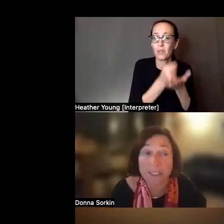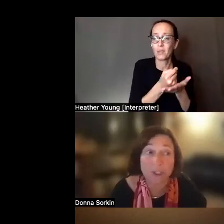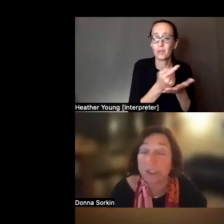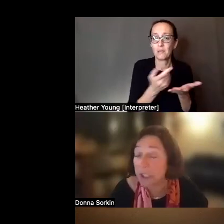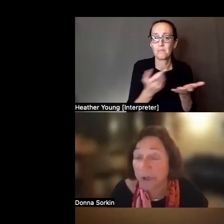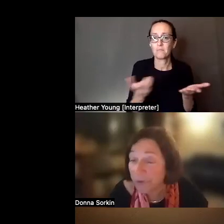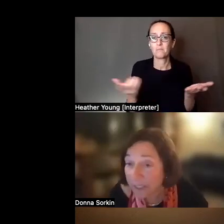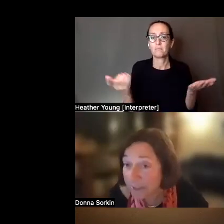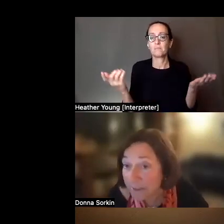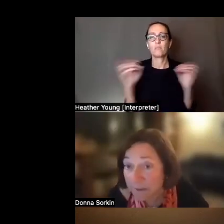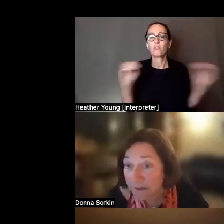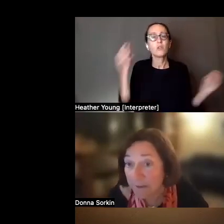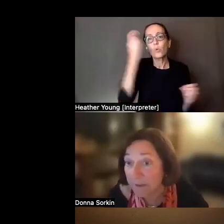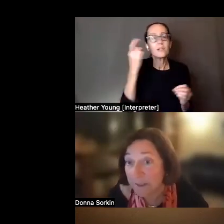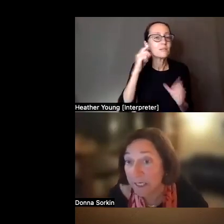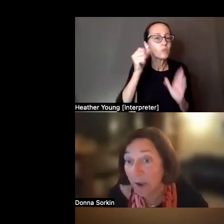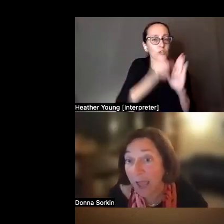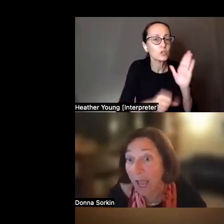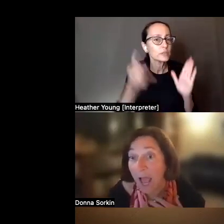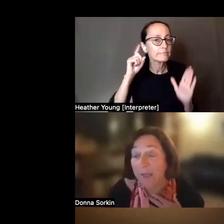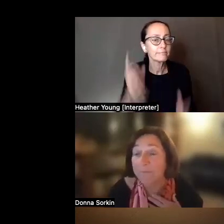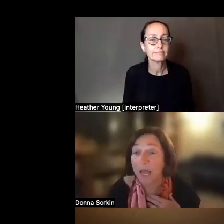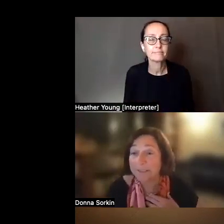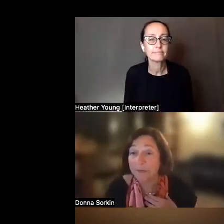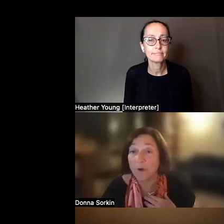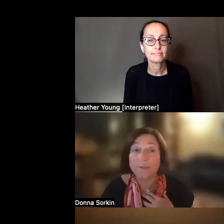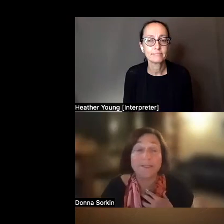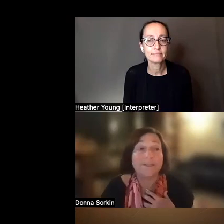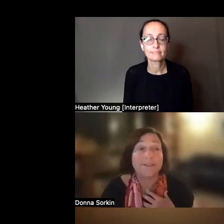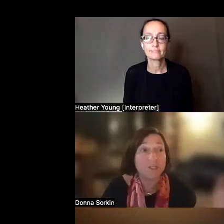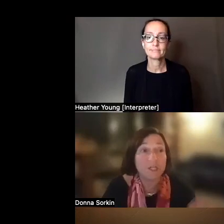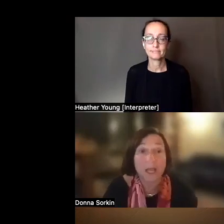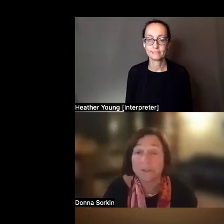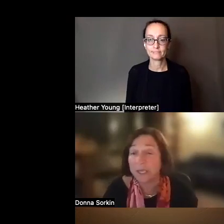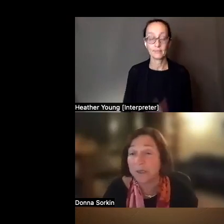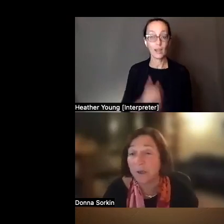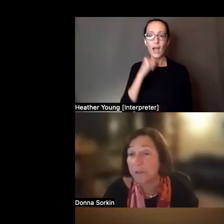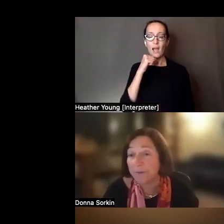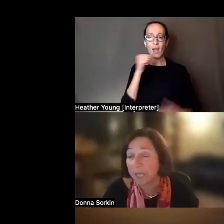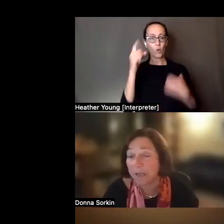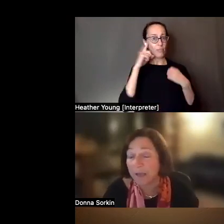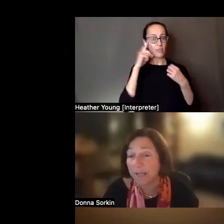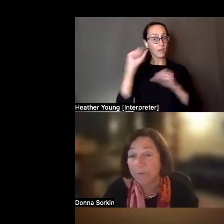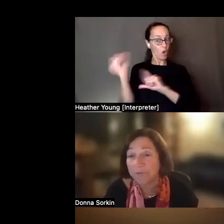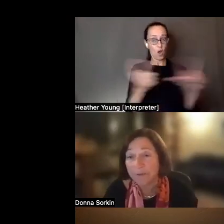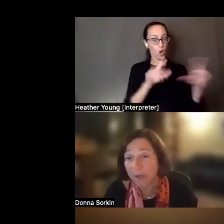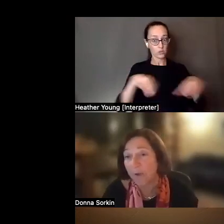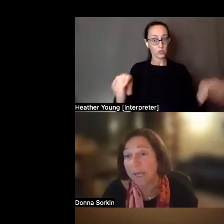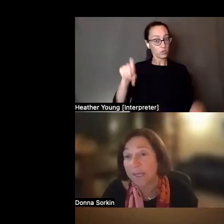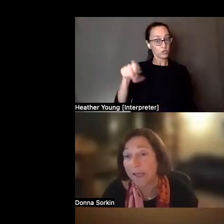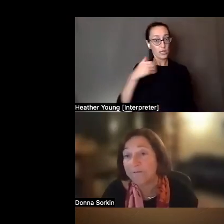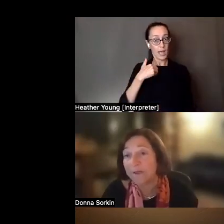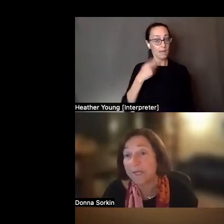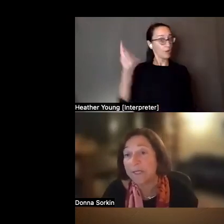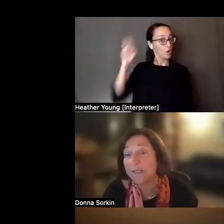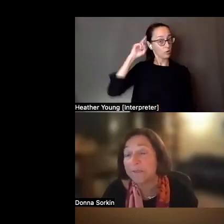they shouldn't do this. I am not someone that says every child should get a cochlear implant. I don't feel that way.